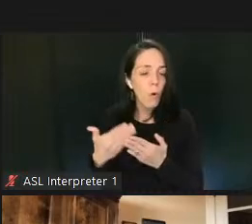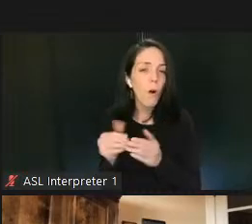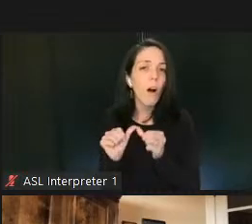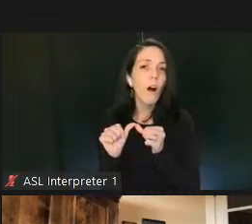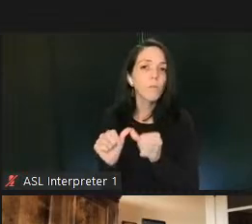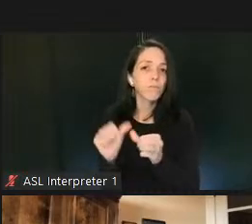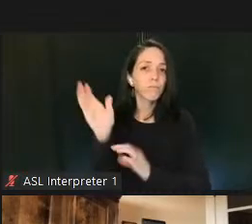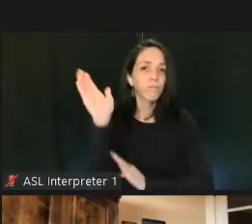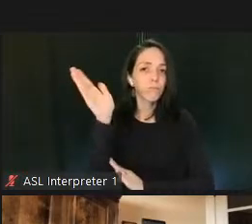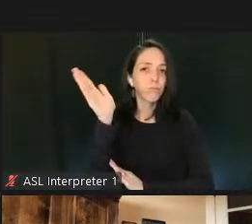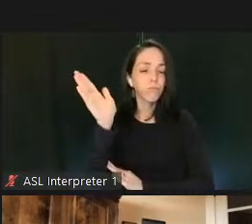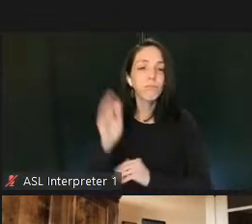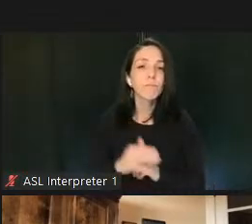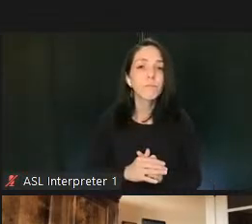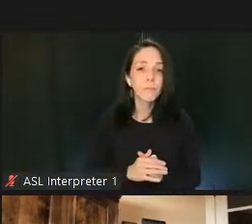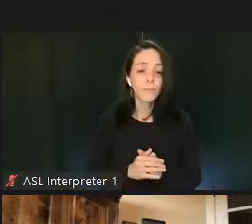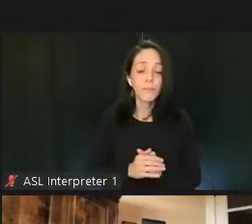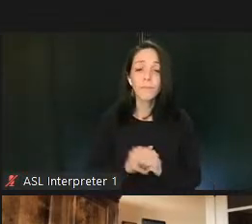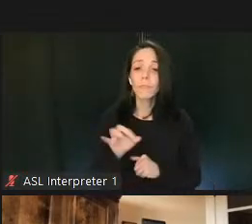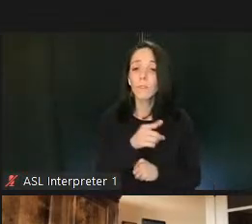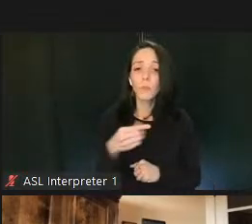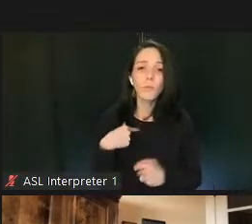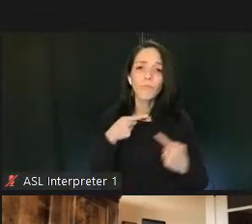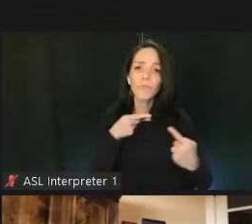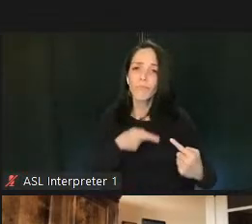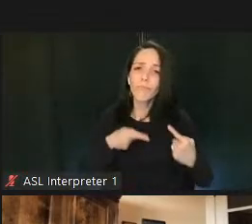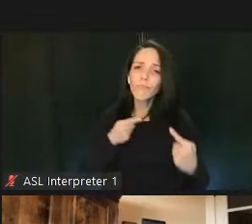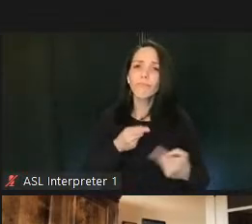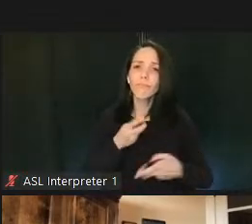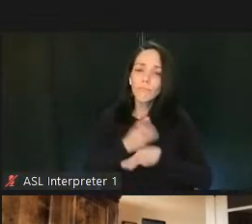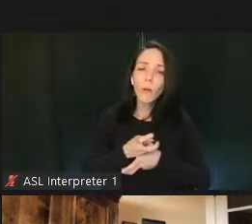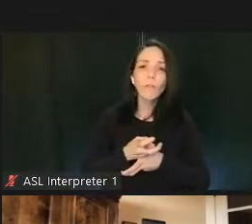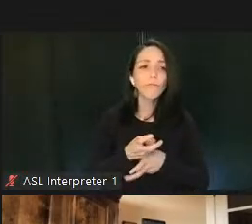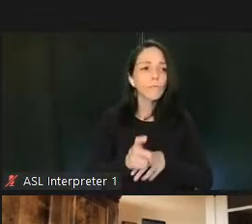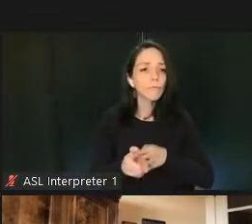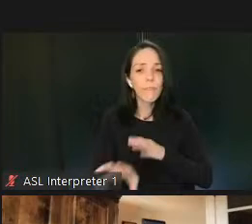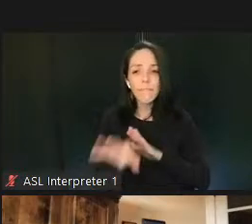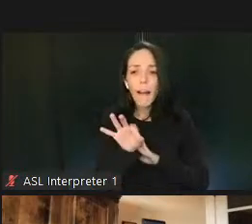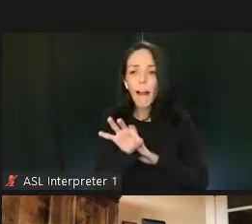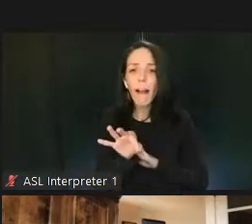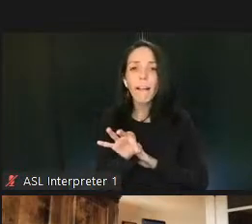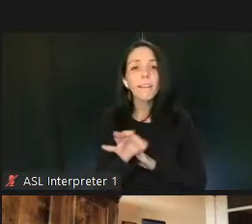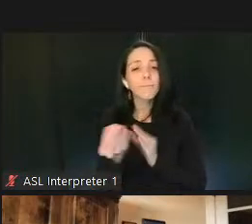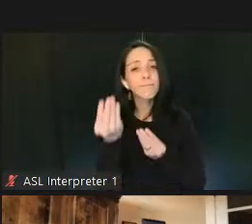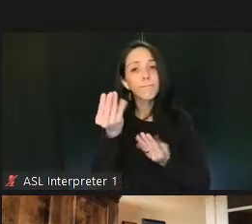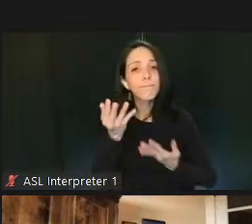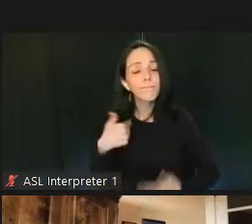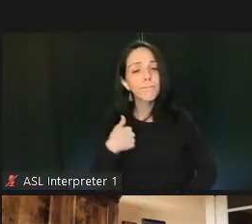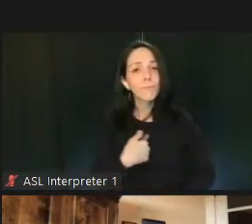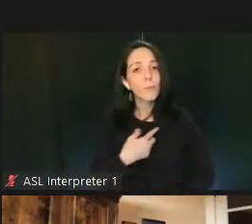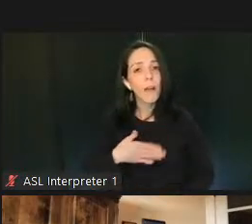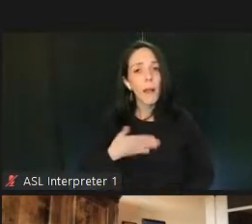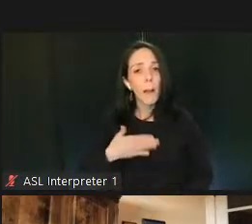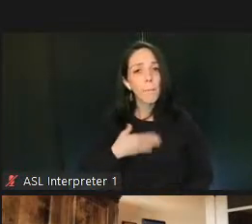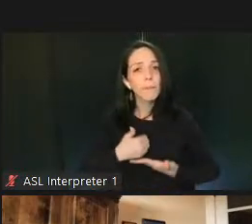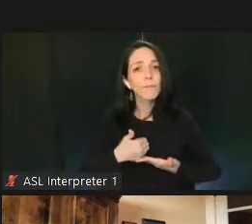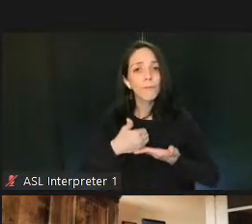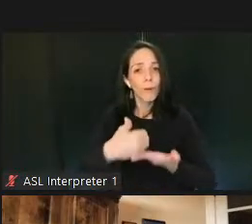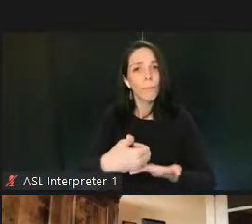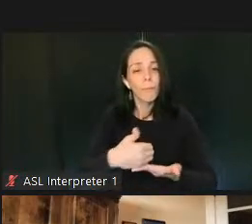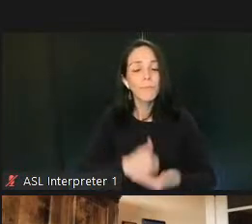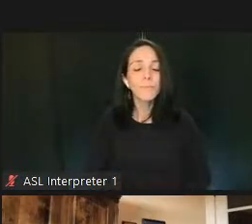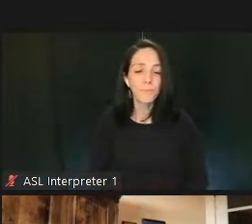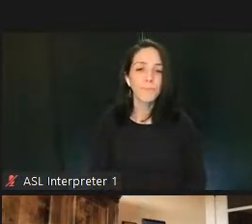content. If you have any problems or difficulty finding these options, please let us know, and we will do our best to assist